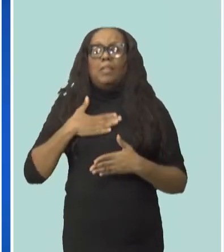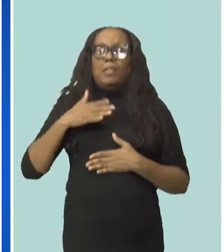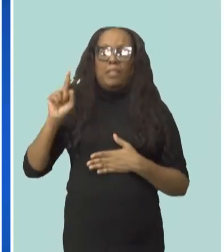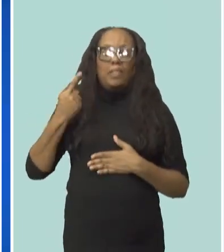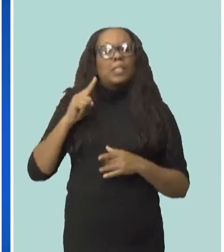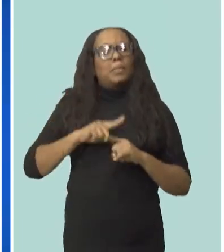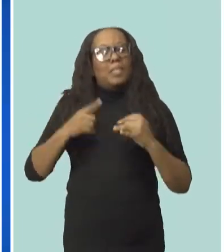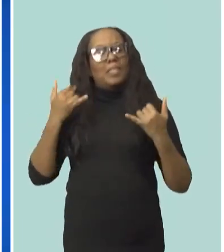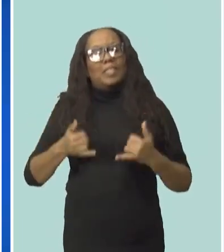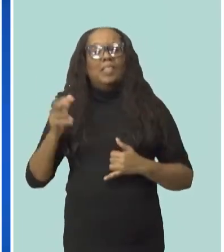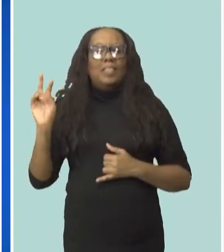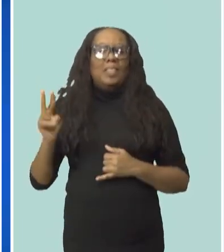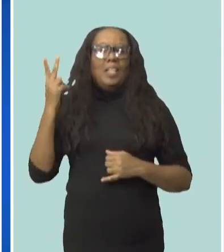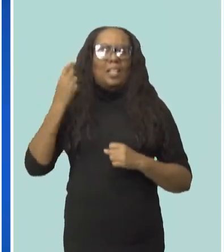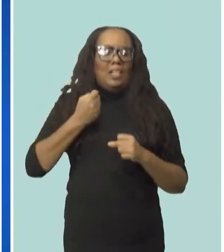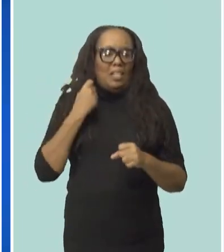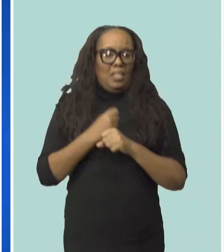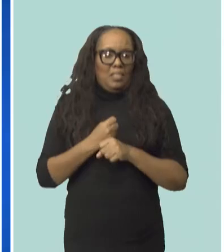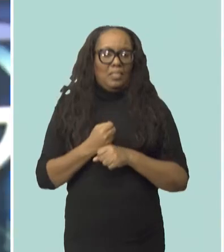and I'm looking forward for this year.